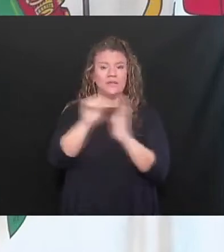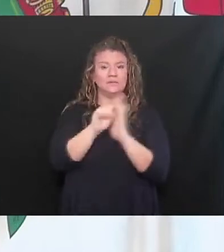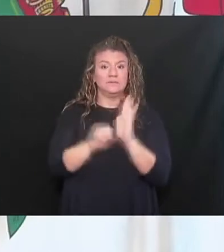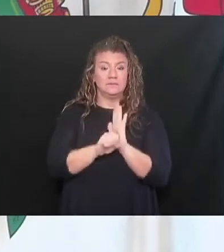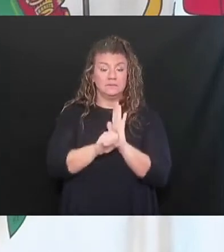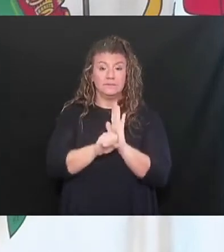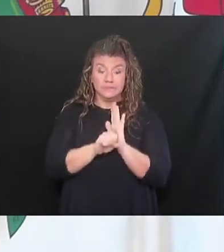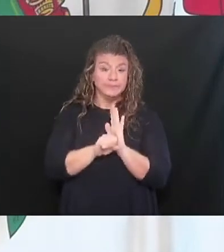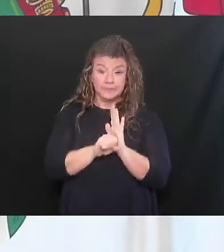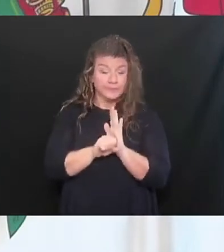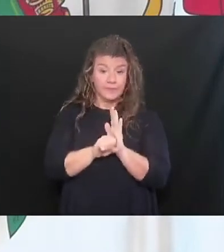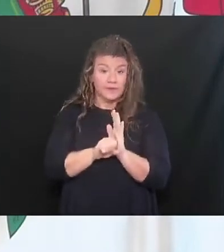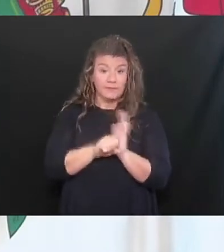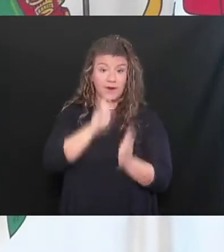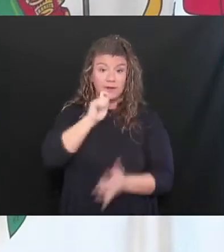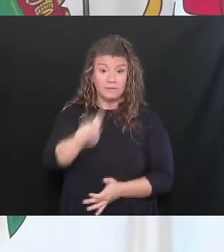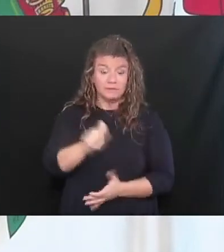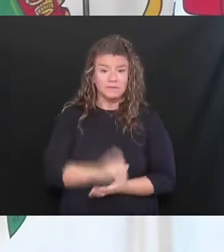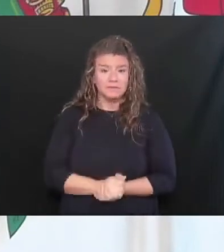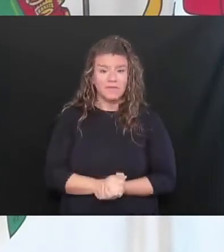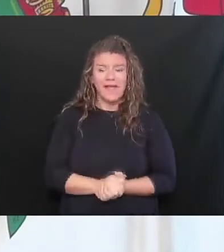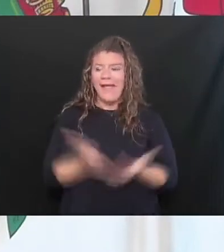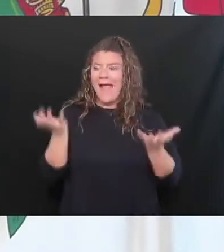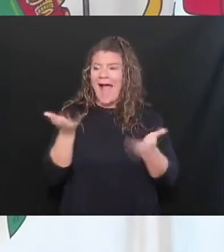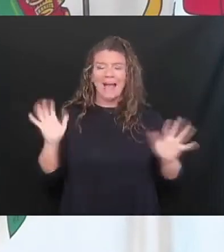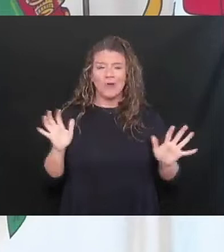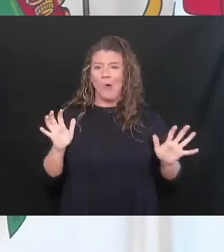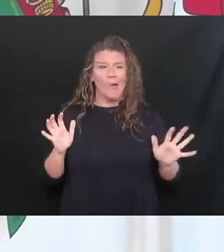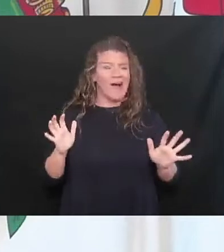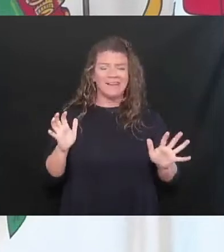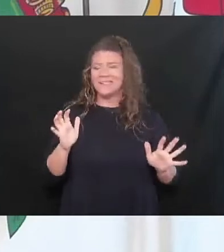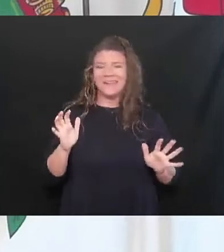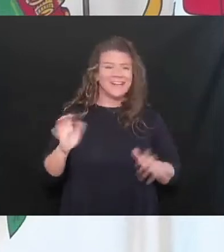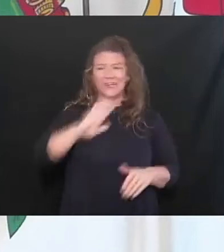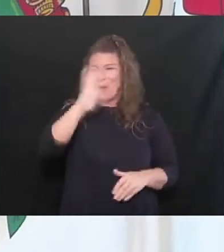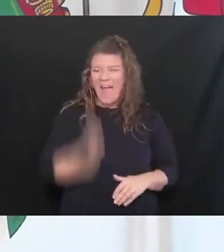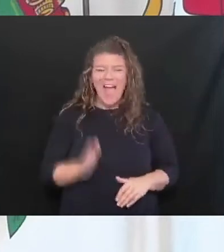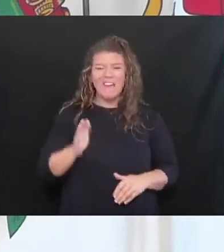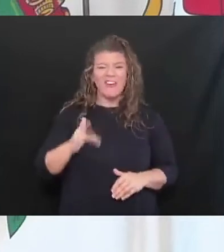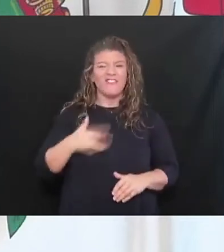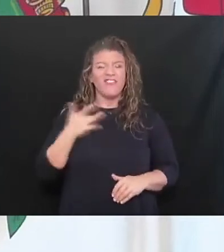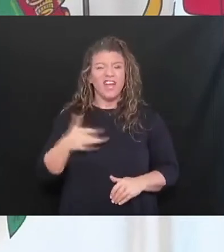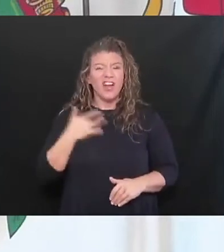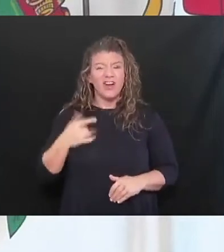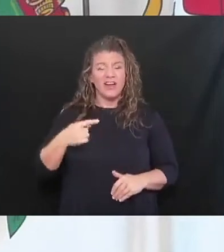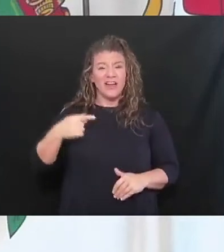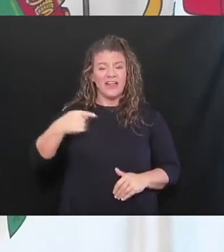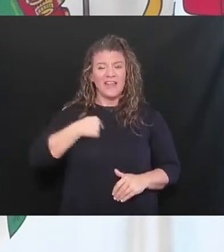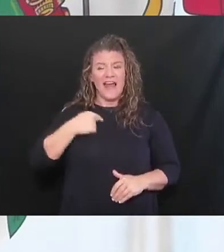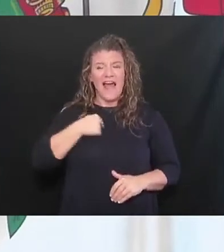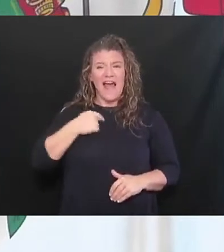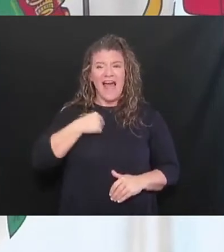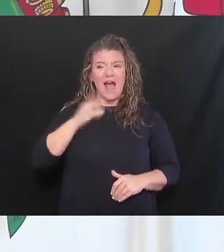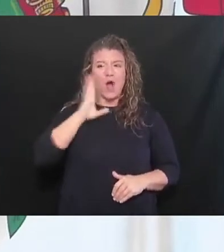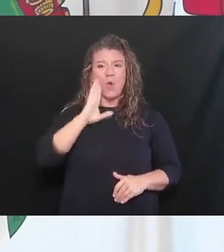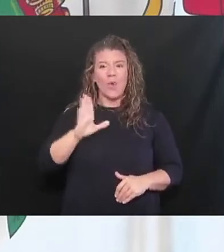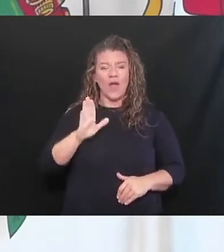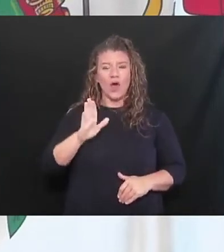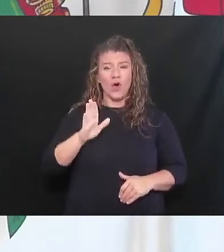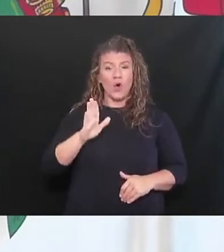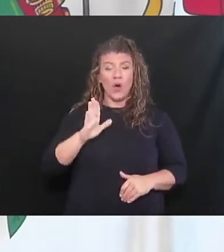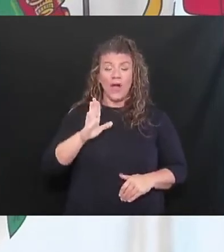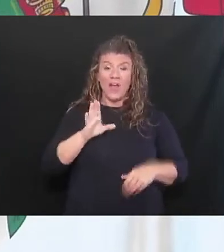That's all there is to it, because I don't want to ever think that I'm going to slight another